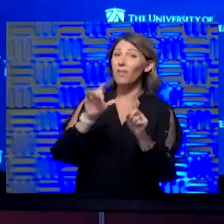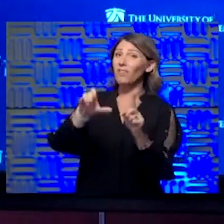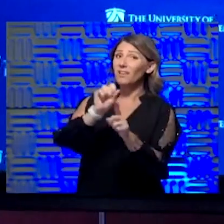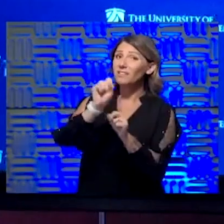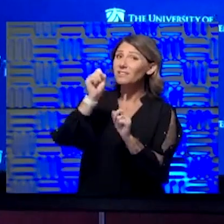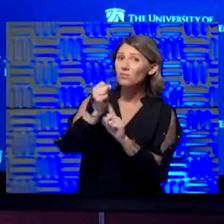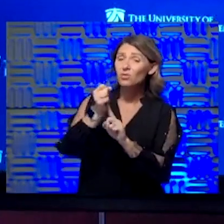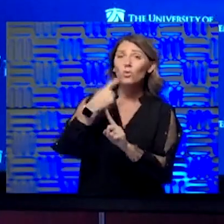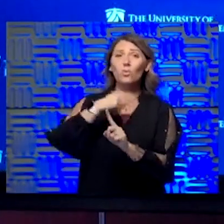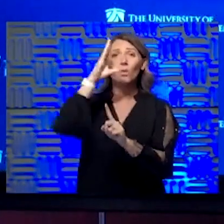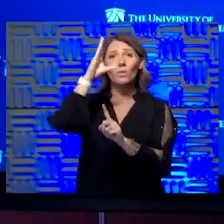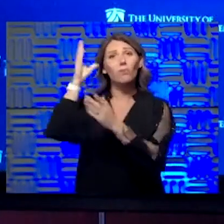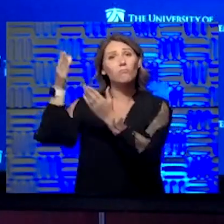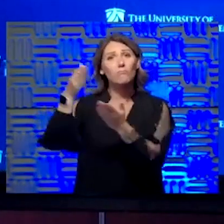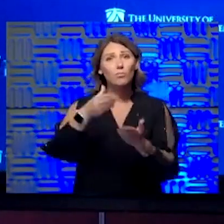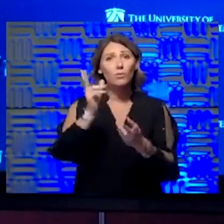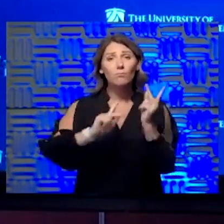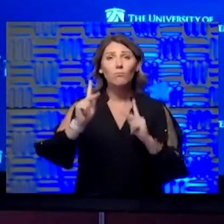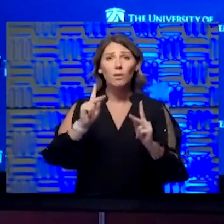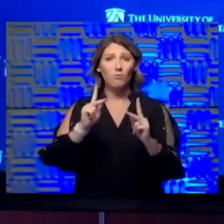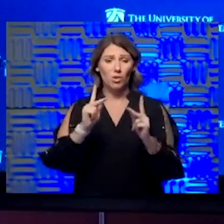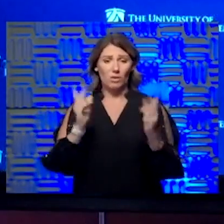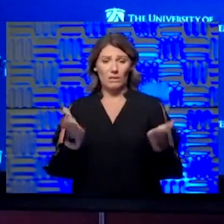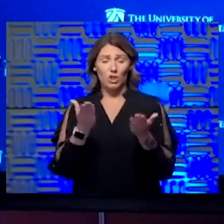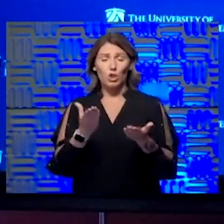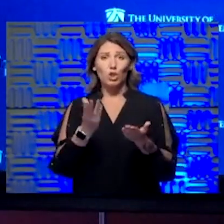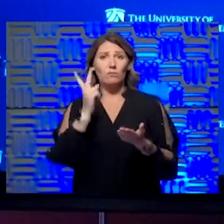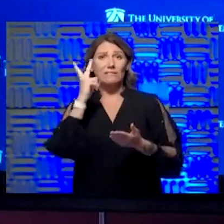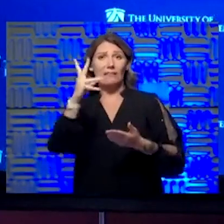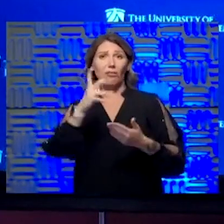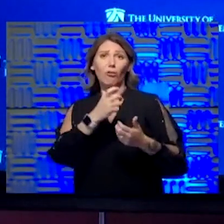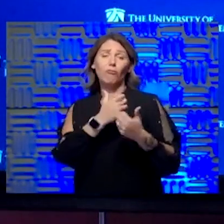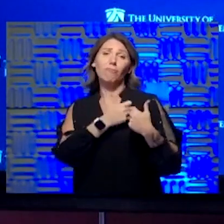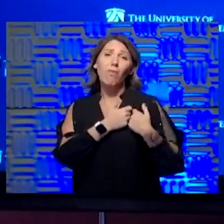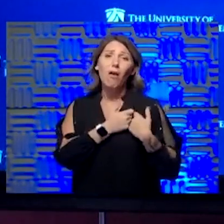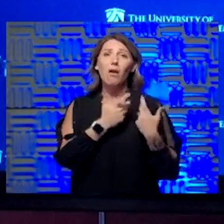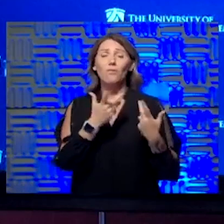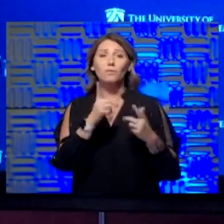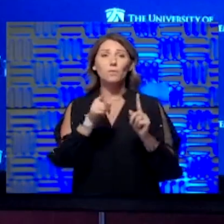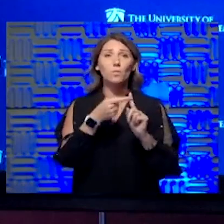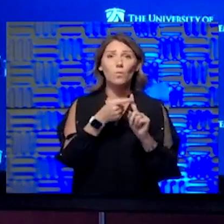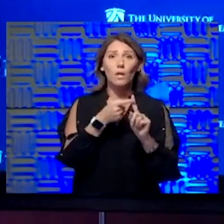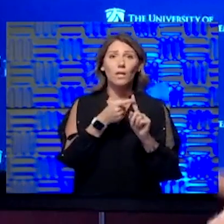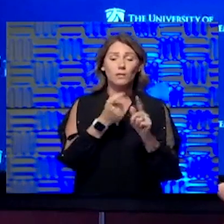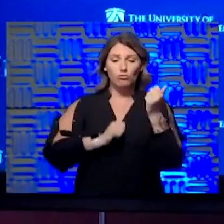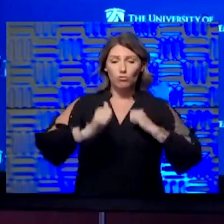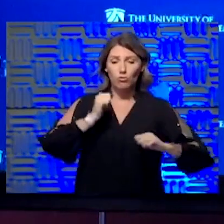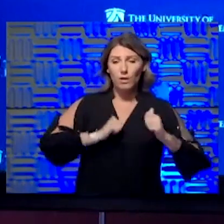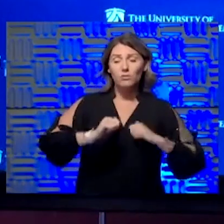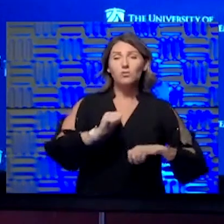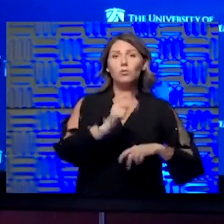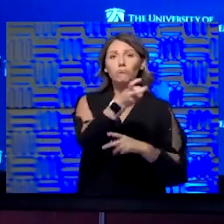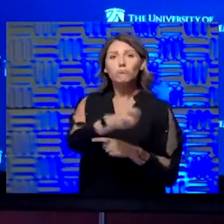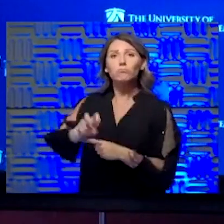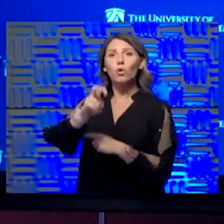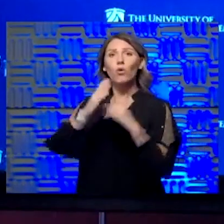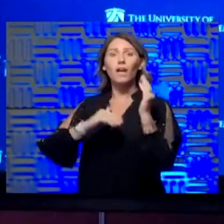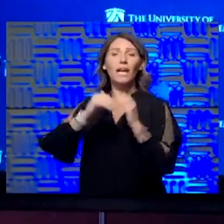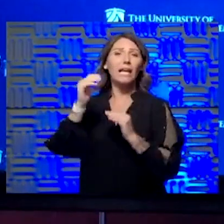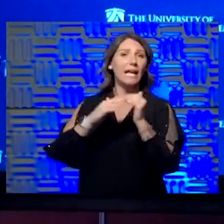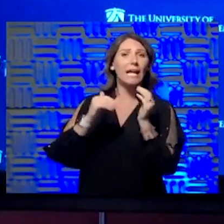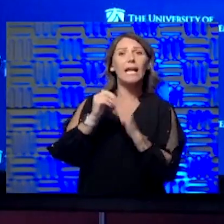every time they come into our organization. We make sure we are tracking our PPE. We know that it's very important to make sure we